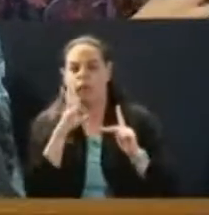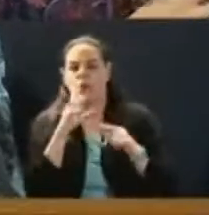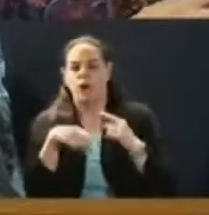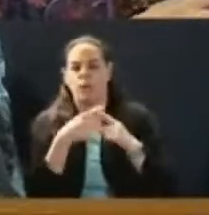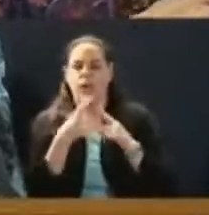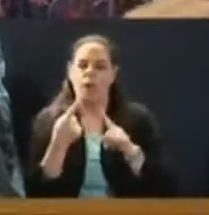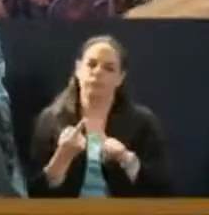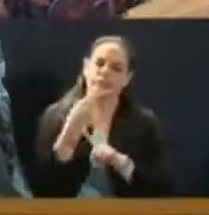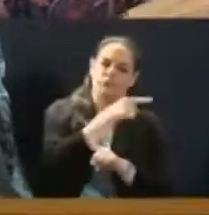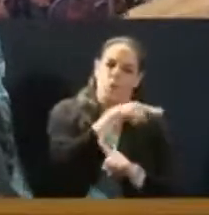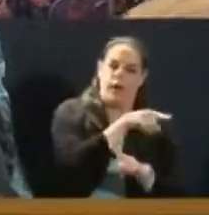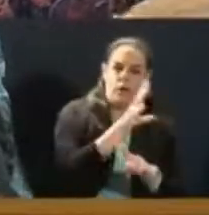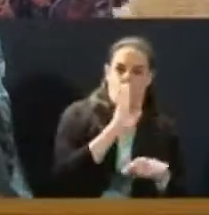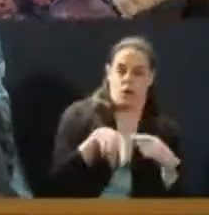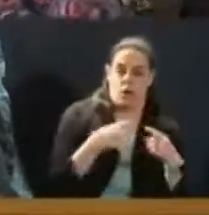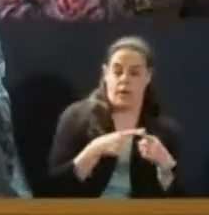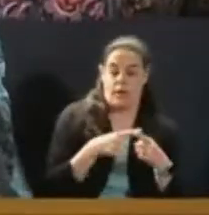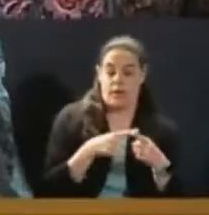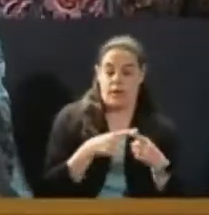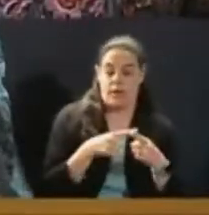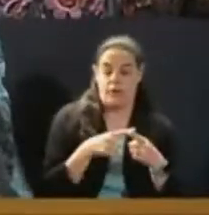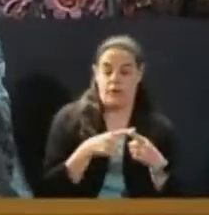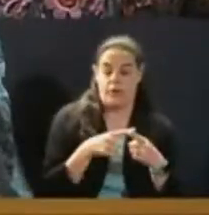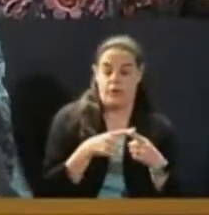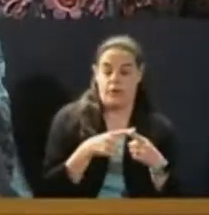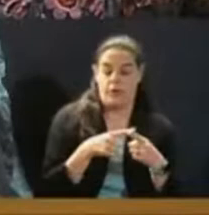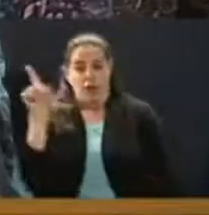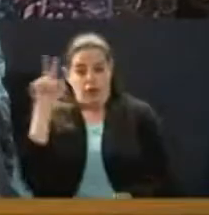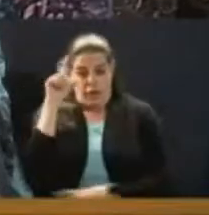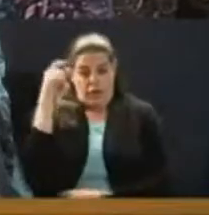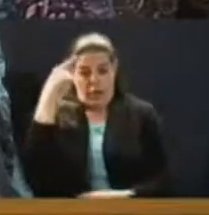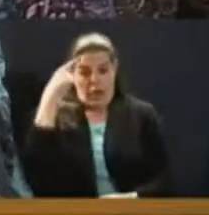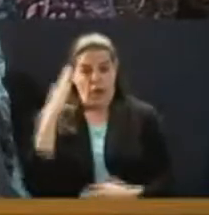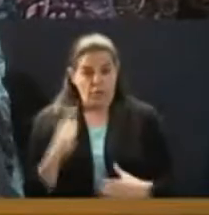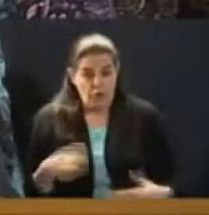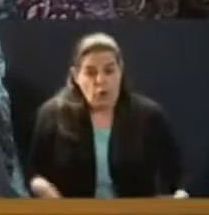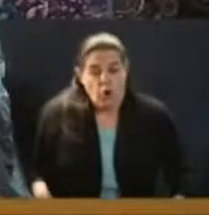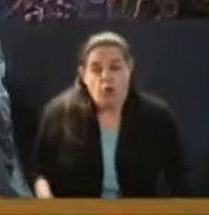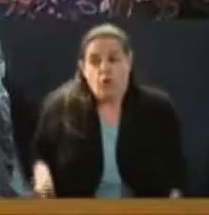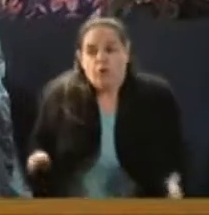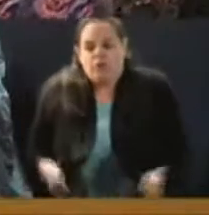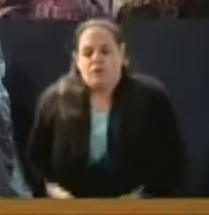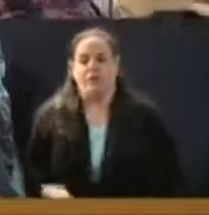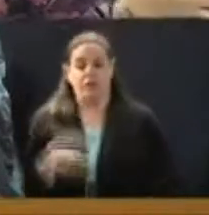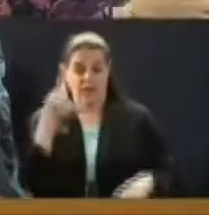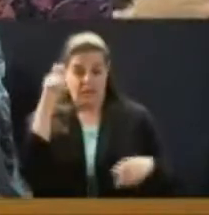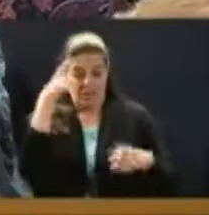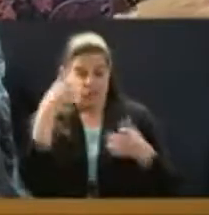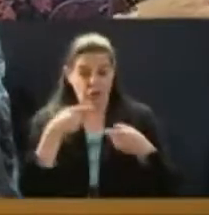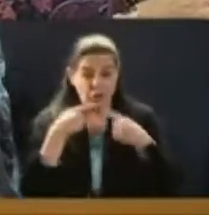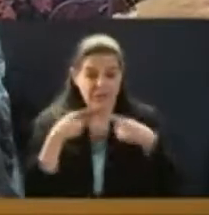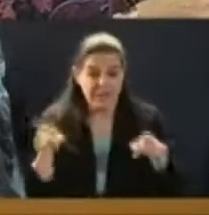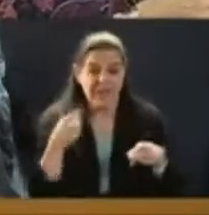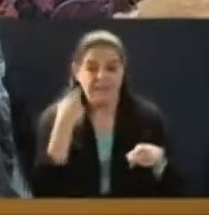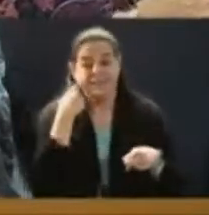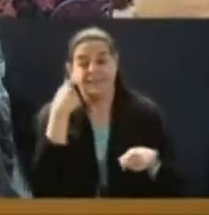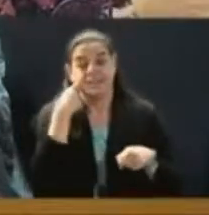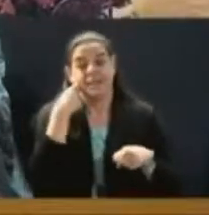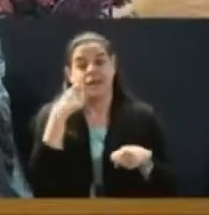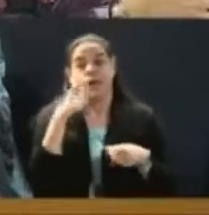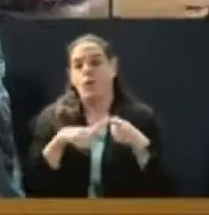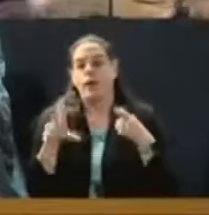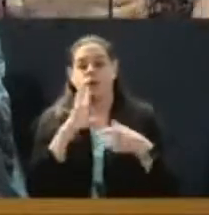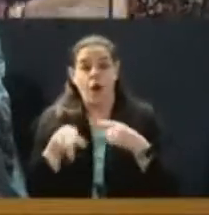has talked about. The emergency, I mean, or what the governor came out with the other day was talking about